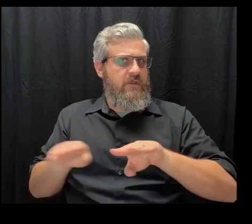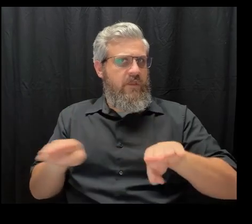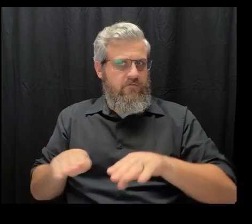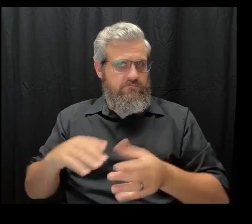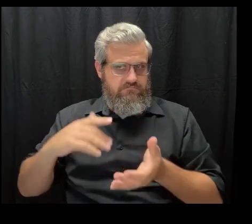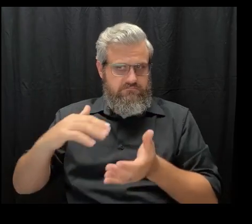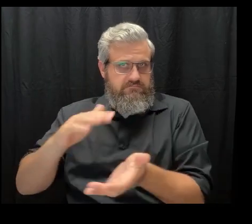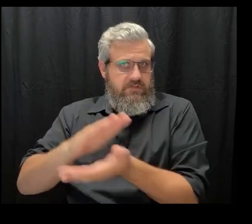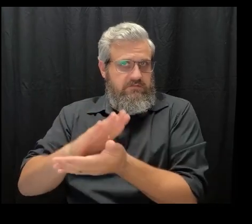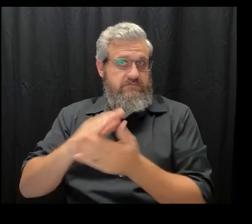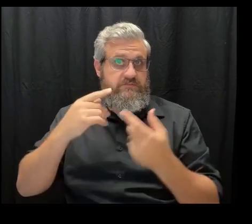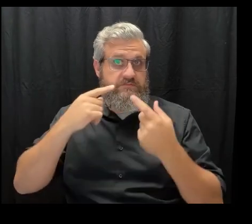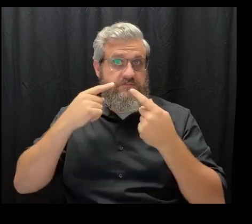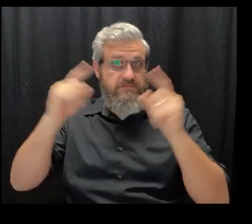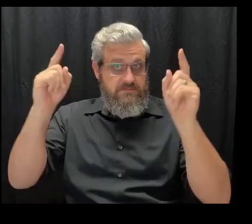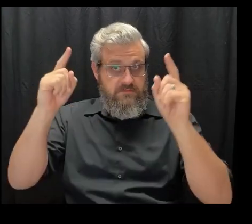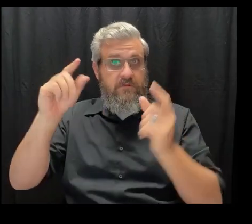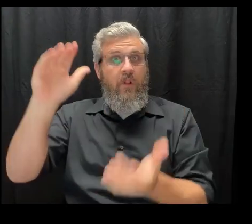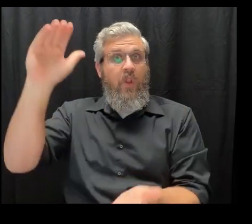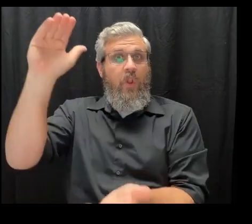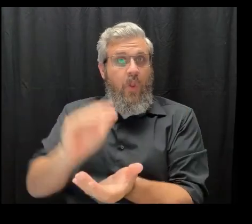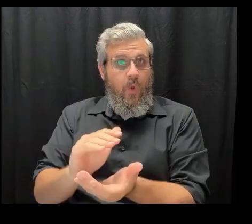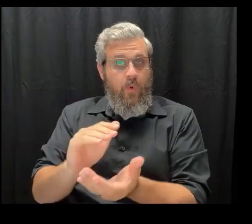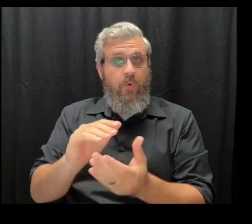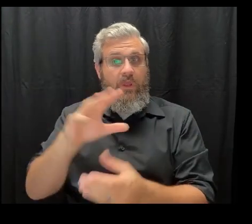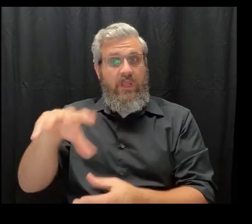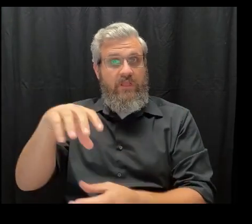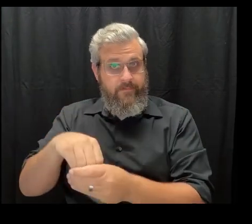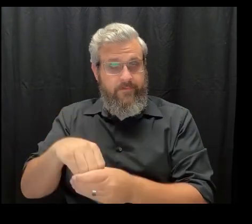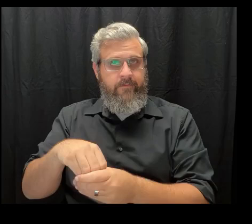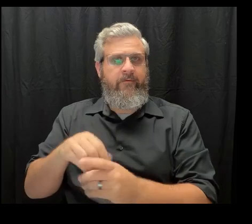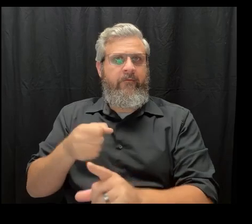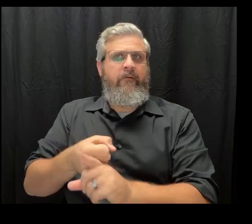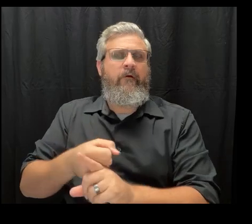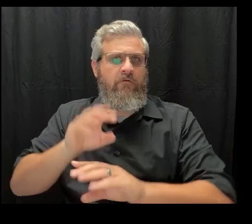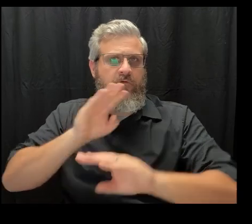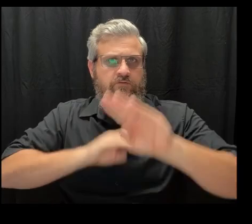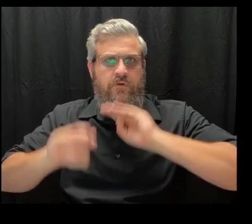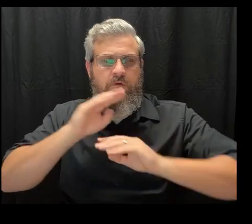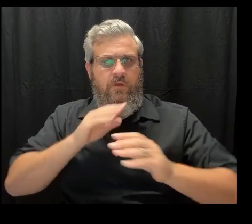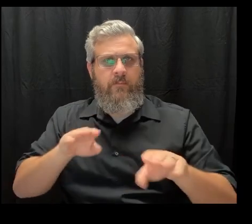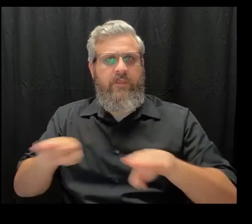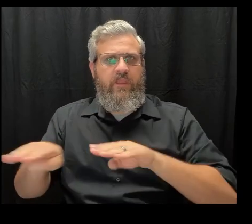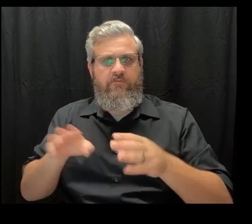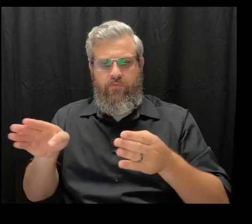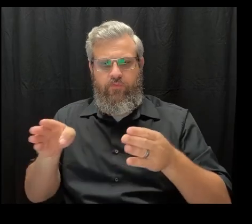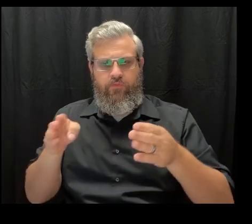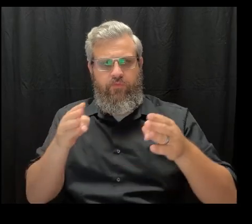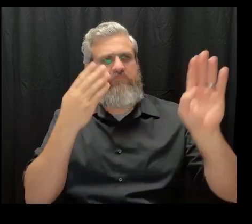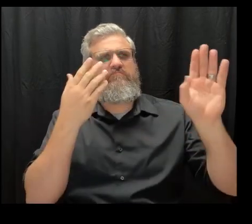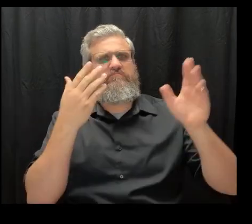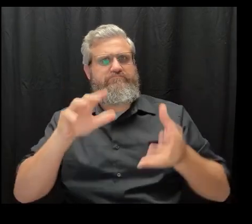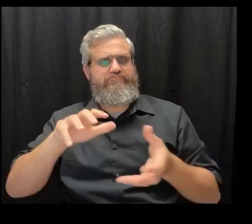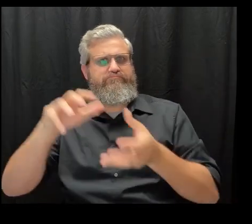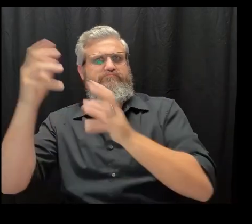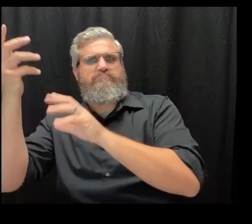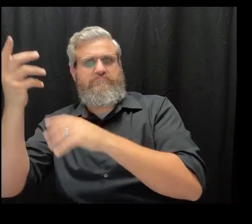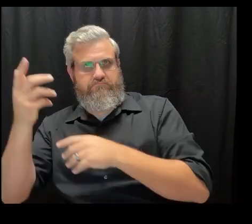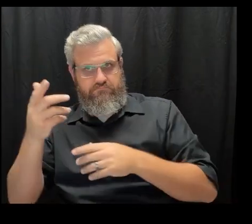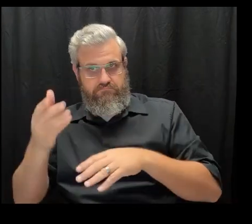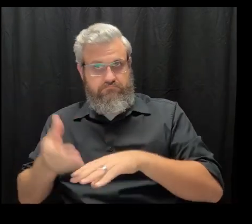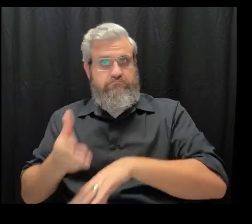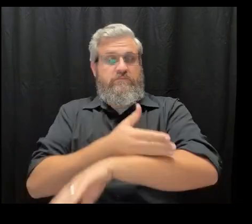success. Low engagement can lead to frustration and disruptive behavior, while increased engagement fosters a more focused